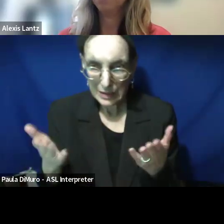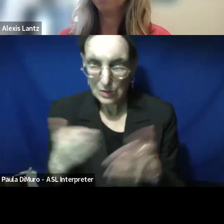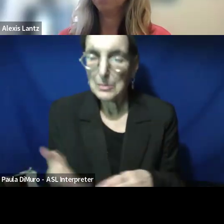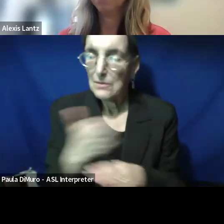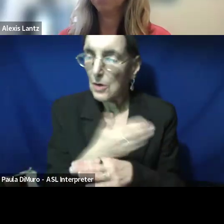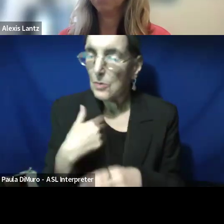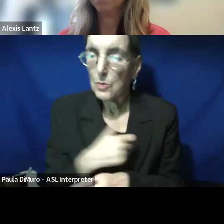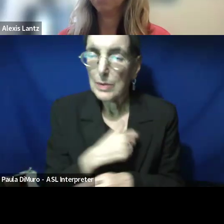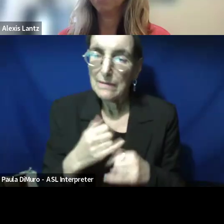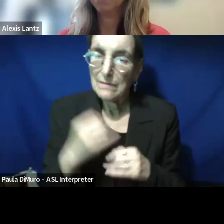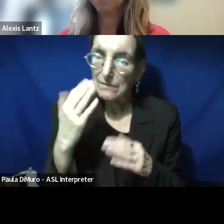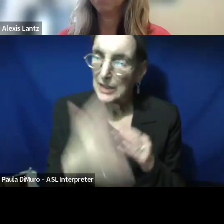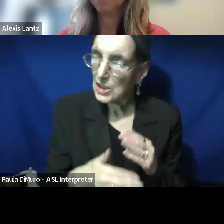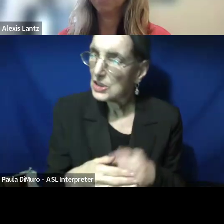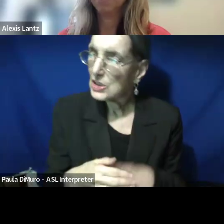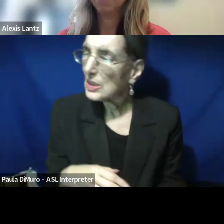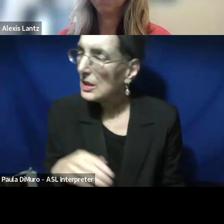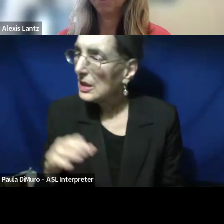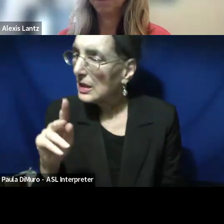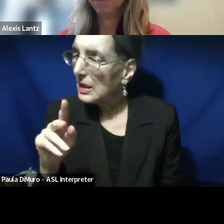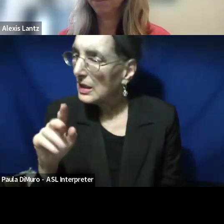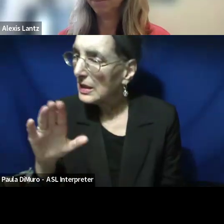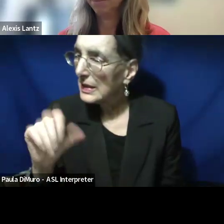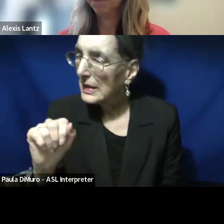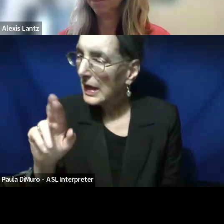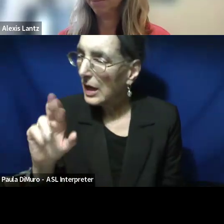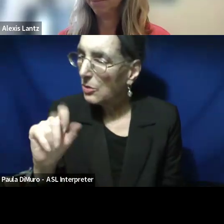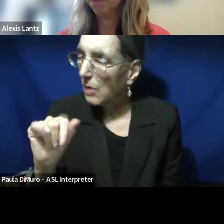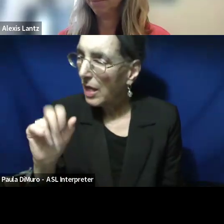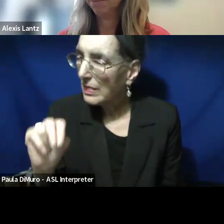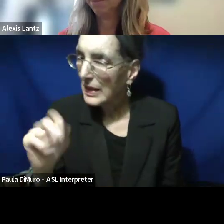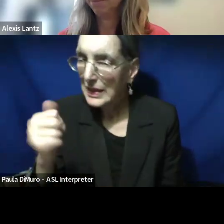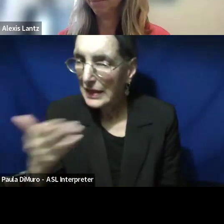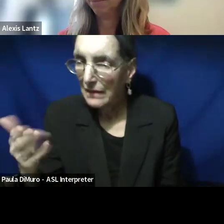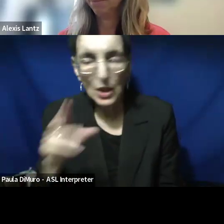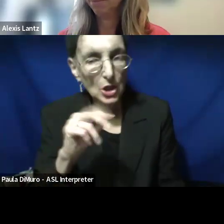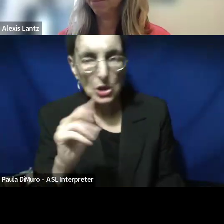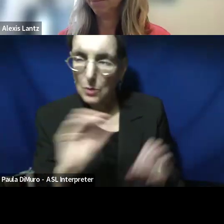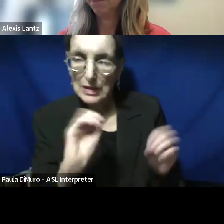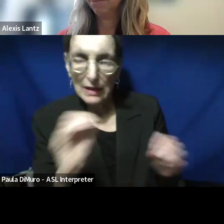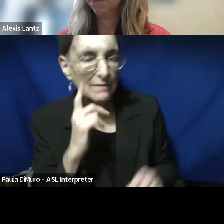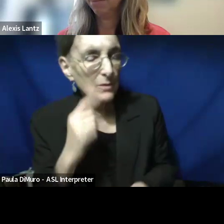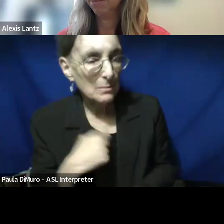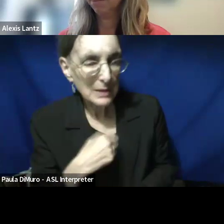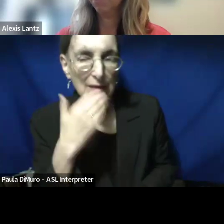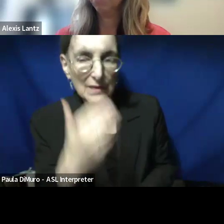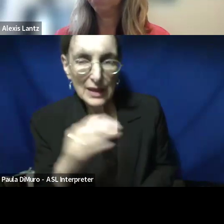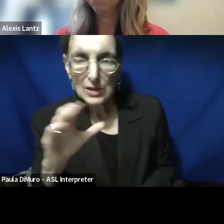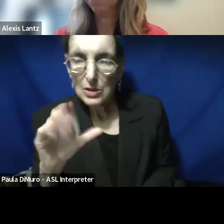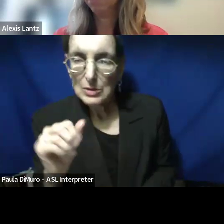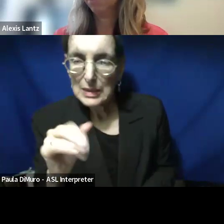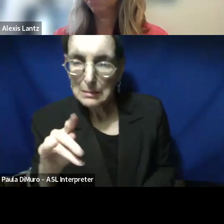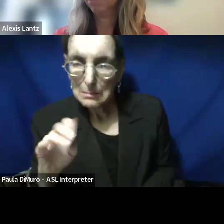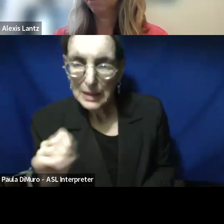there anything? Nope, nothing on my end. Thank you, Camille. Thank you, Randy. Okay, do I need